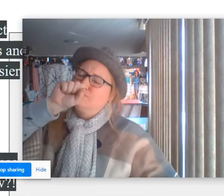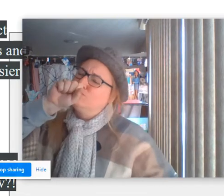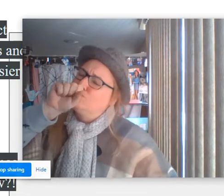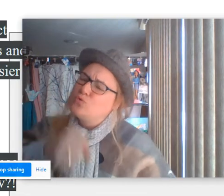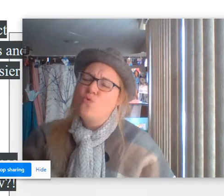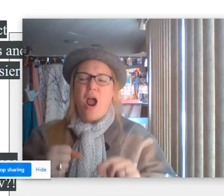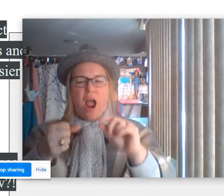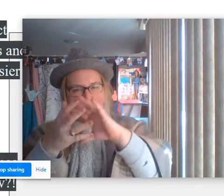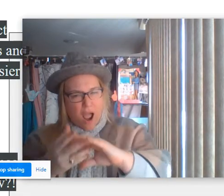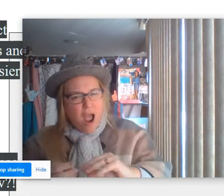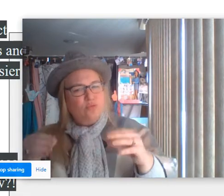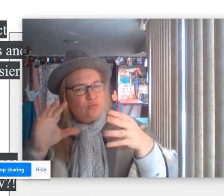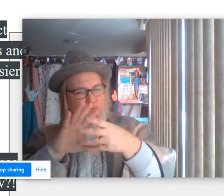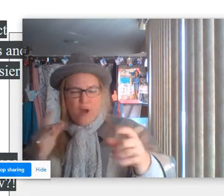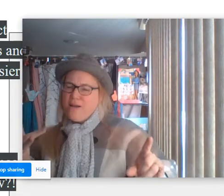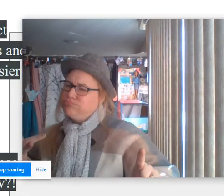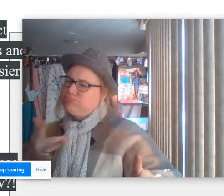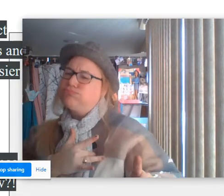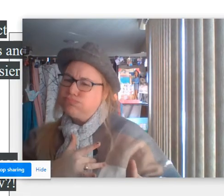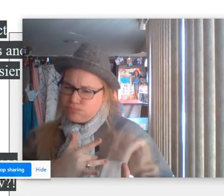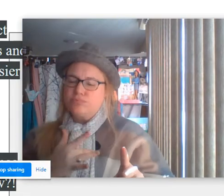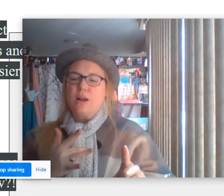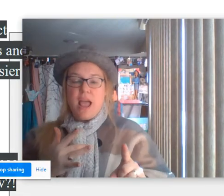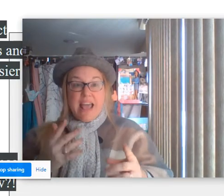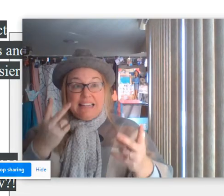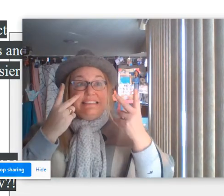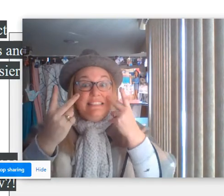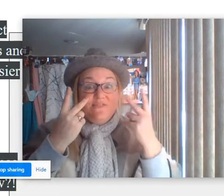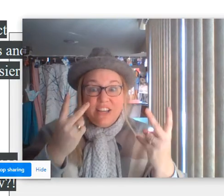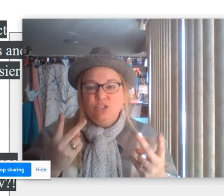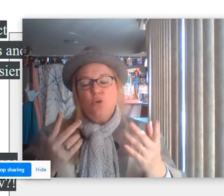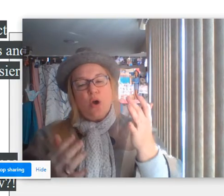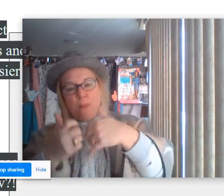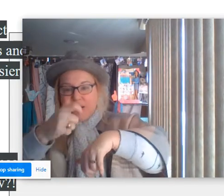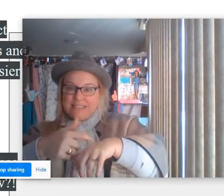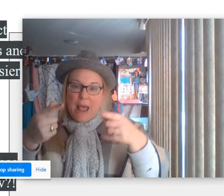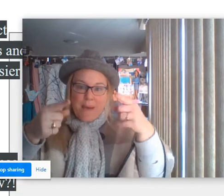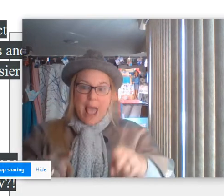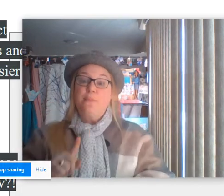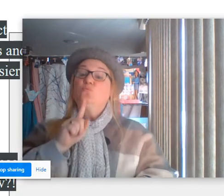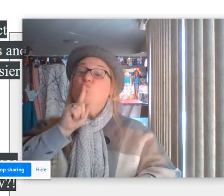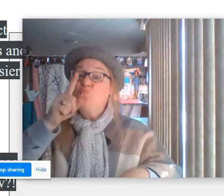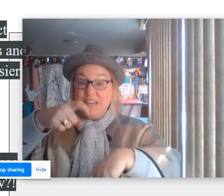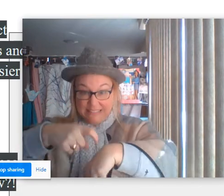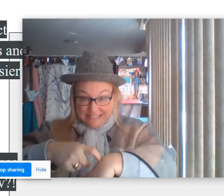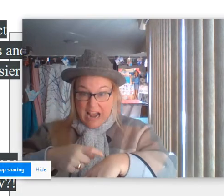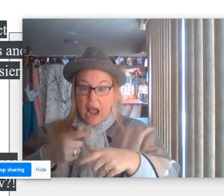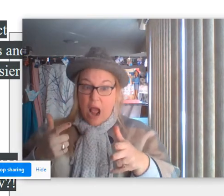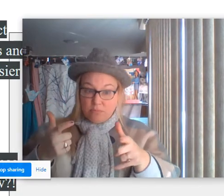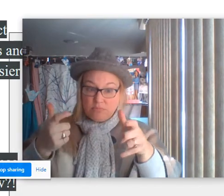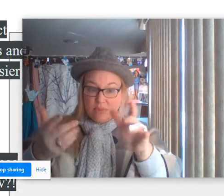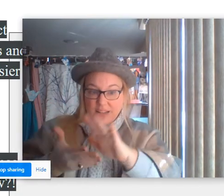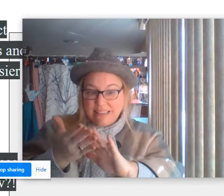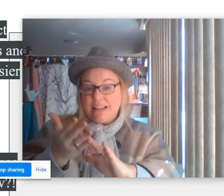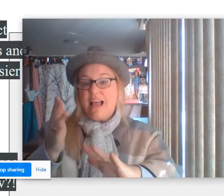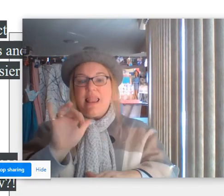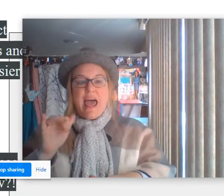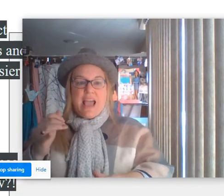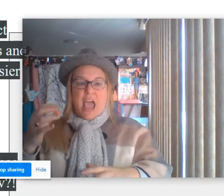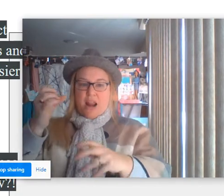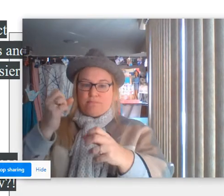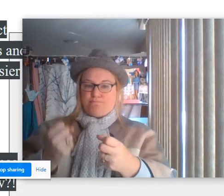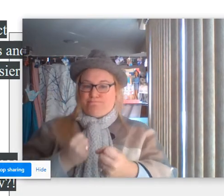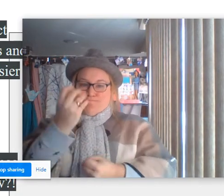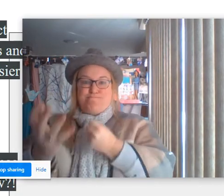is visual. It happens usually like in real time, like at a poetry slam. All right. And I am